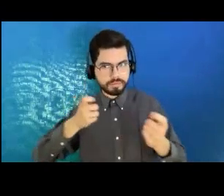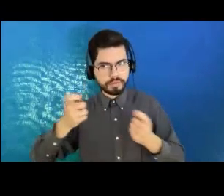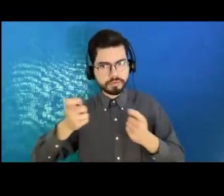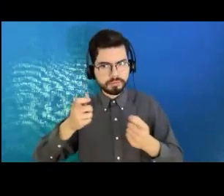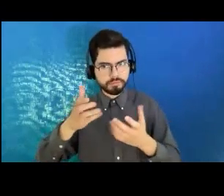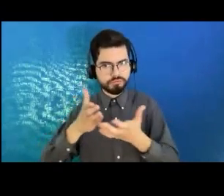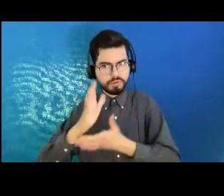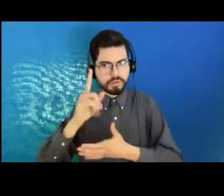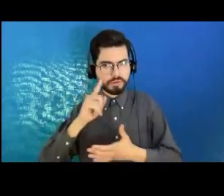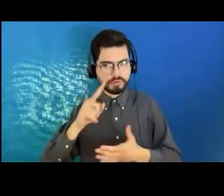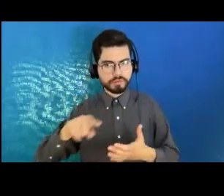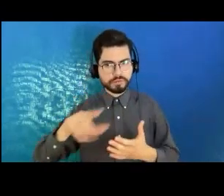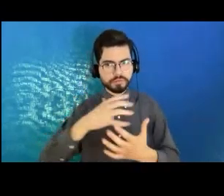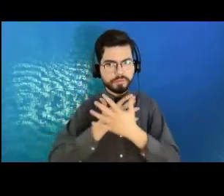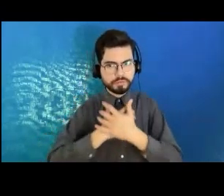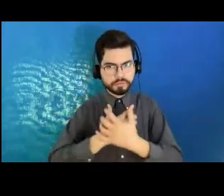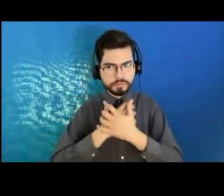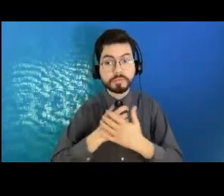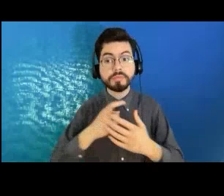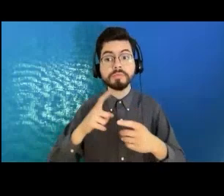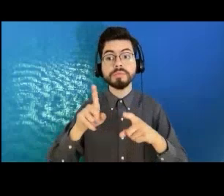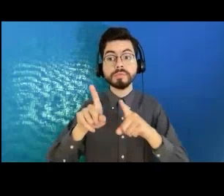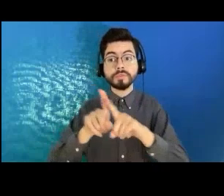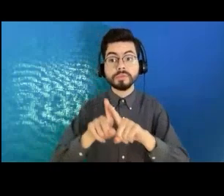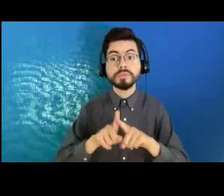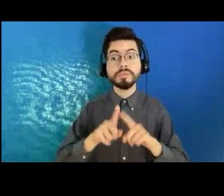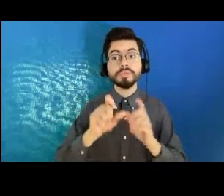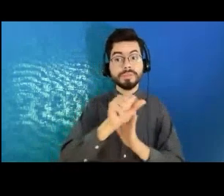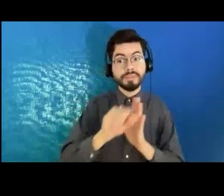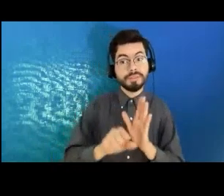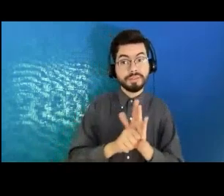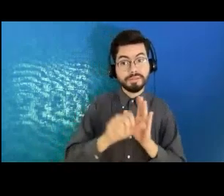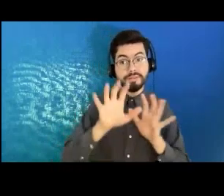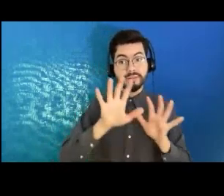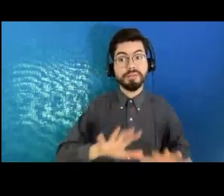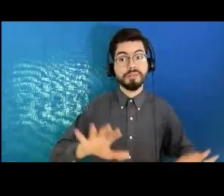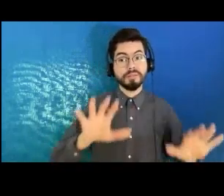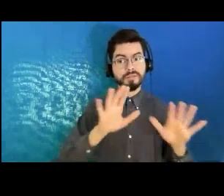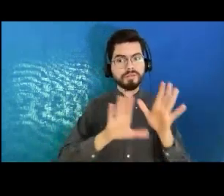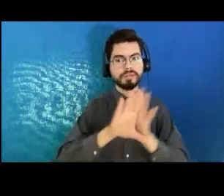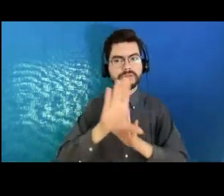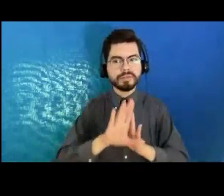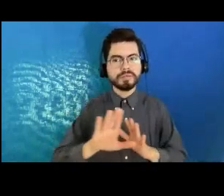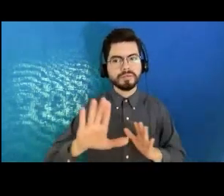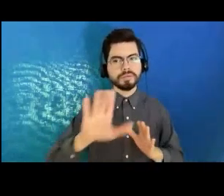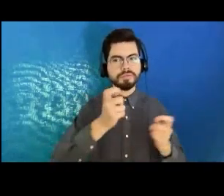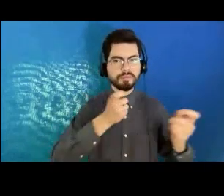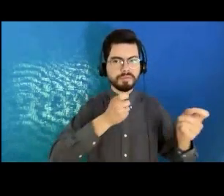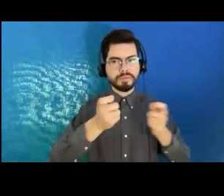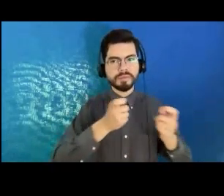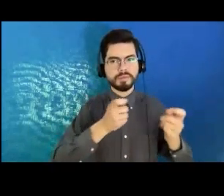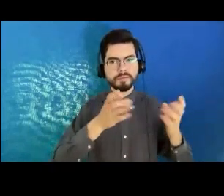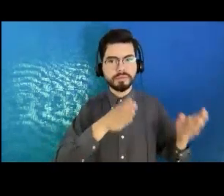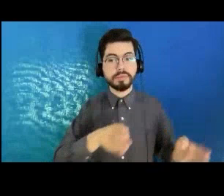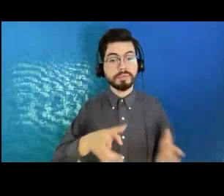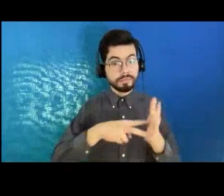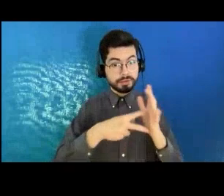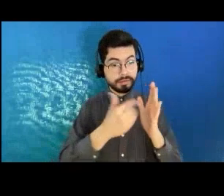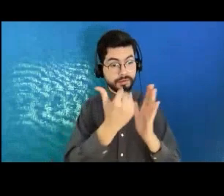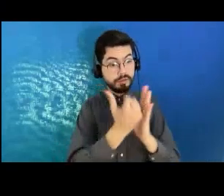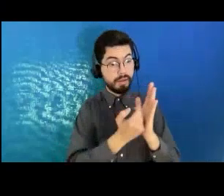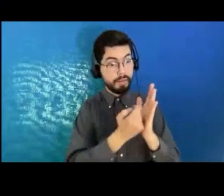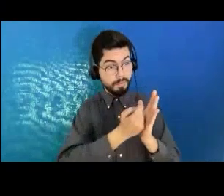bears, but also with the states in helping them develop their management plans that they would implement post-delisting. So you can